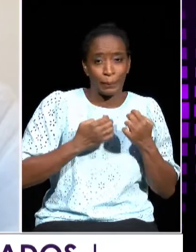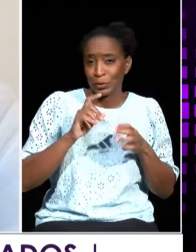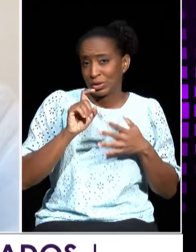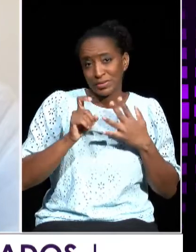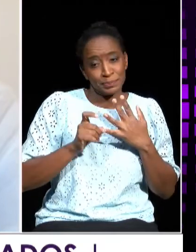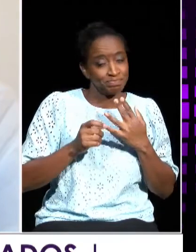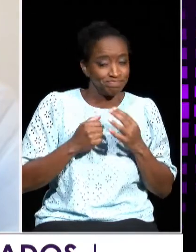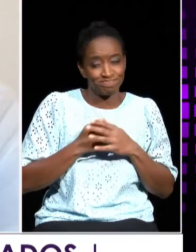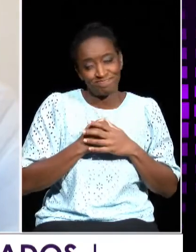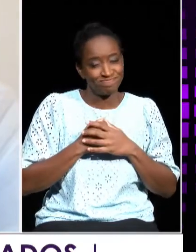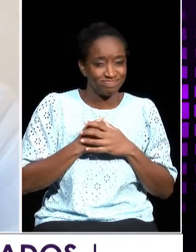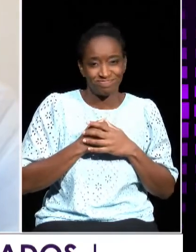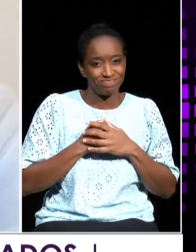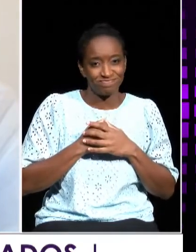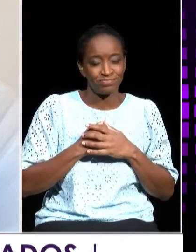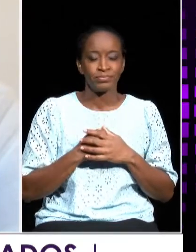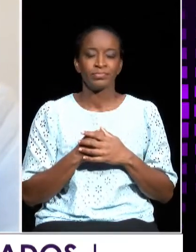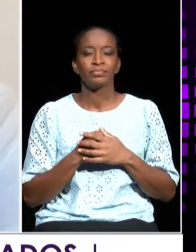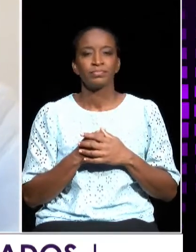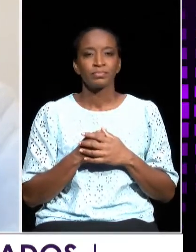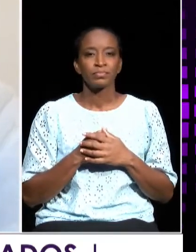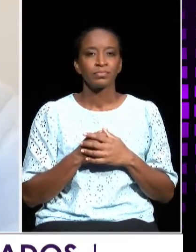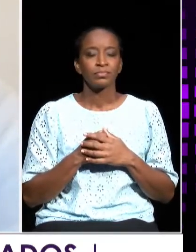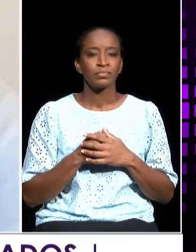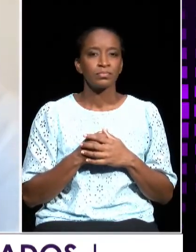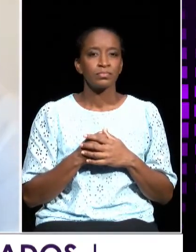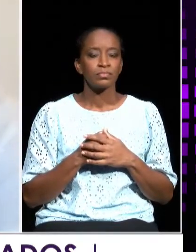or meet as a community and help each other?